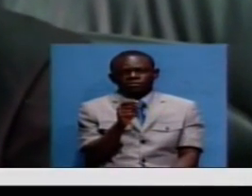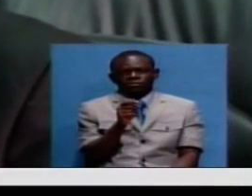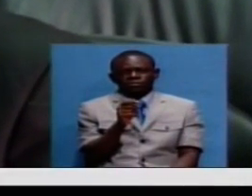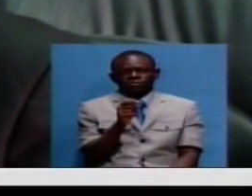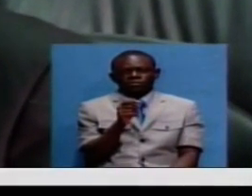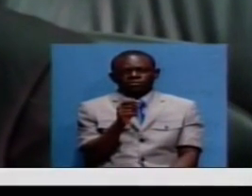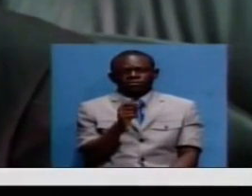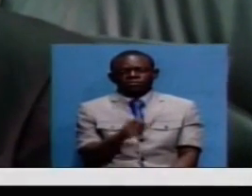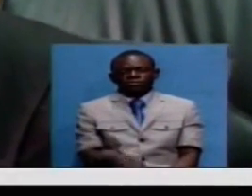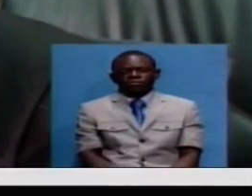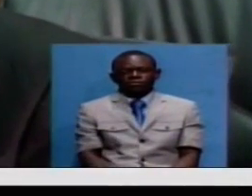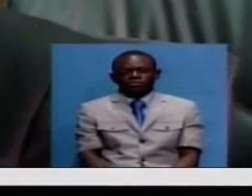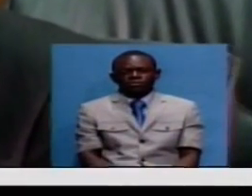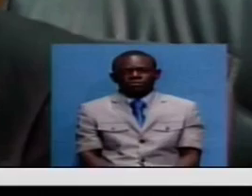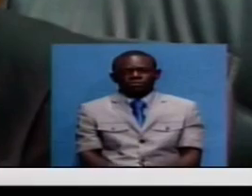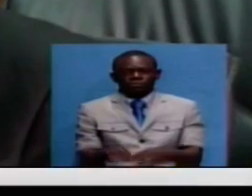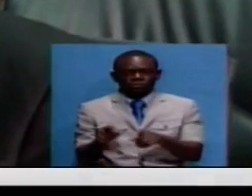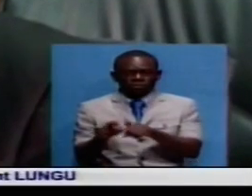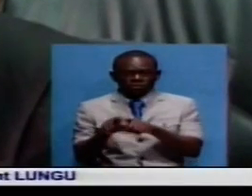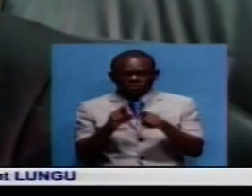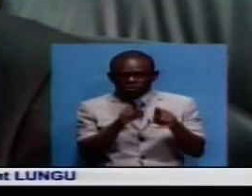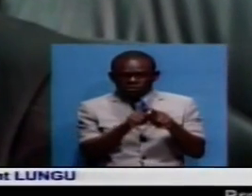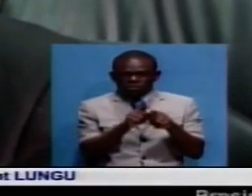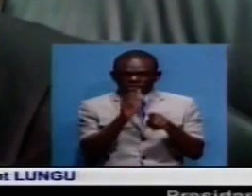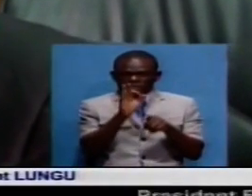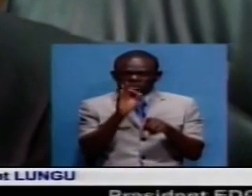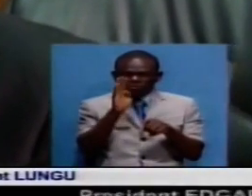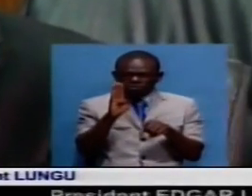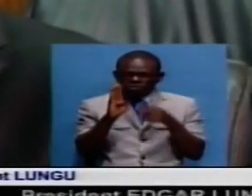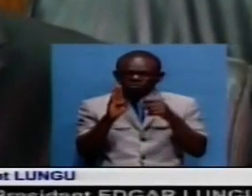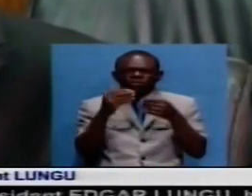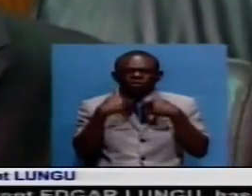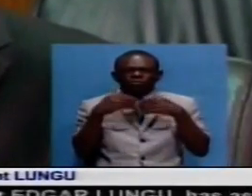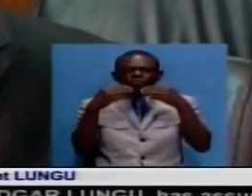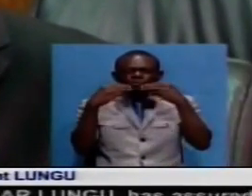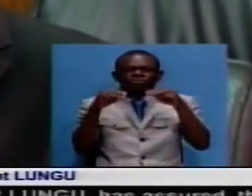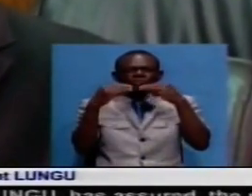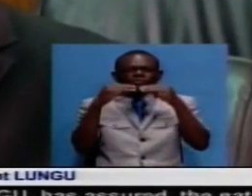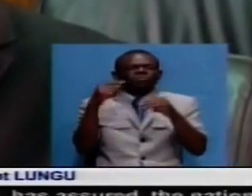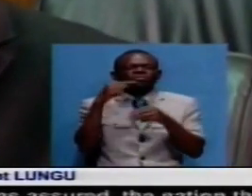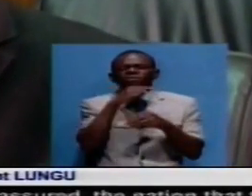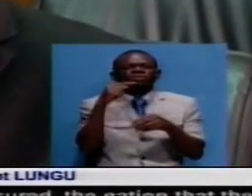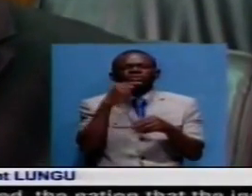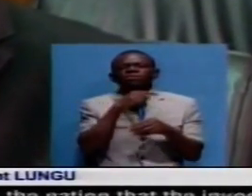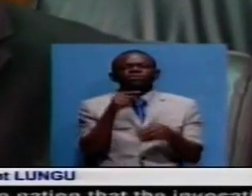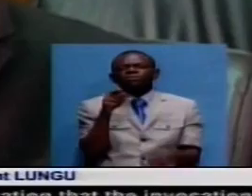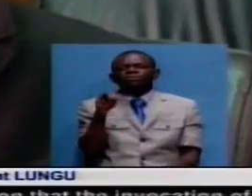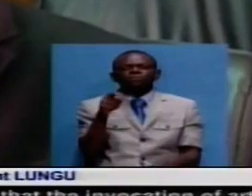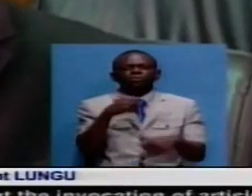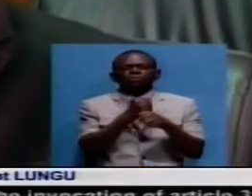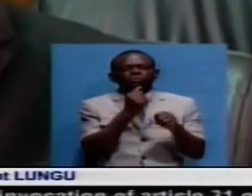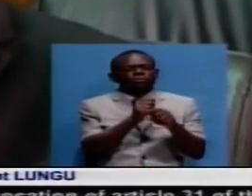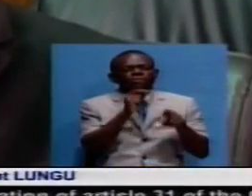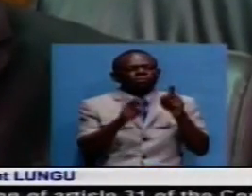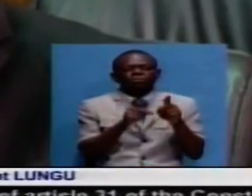threats which we are getting from the social media, how the social media is countering